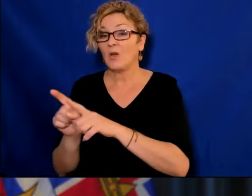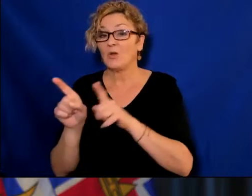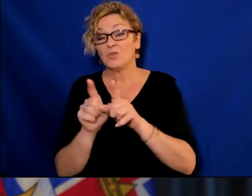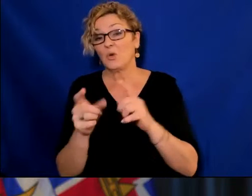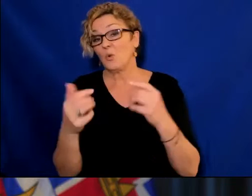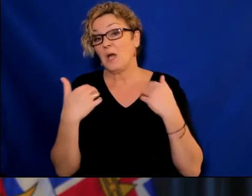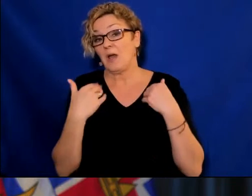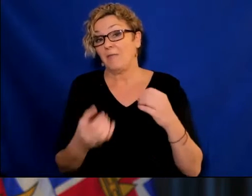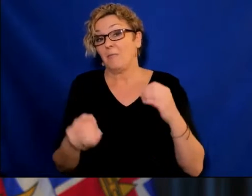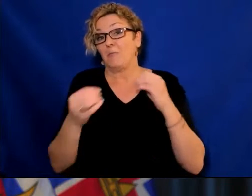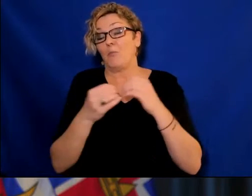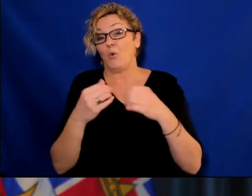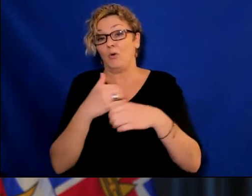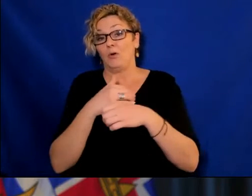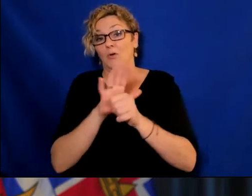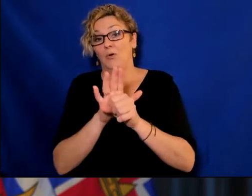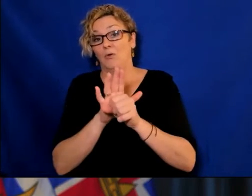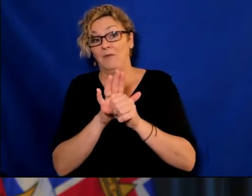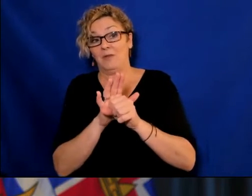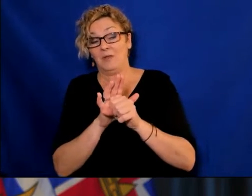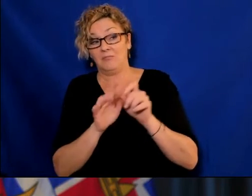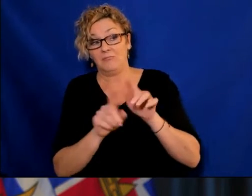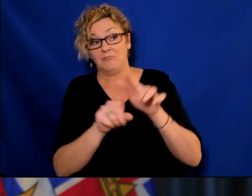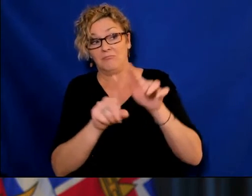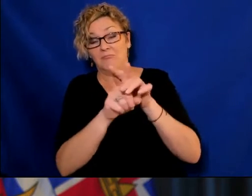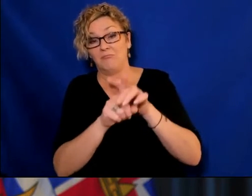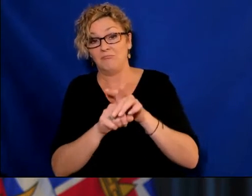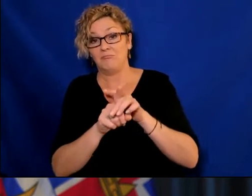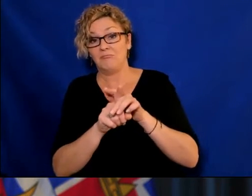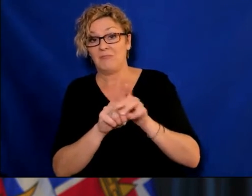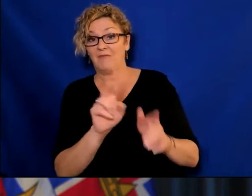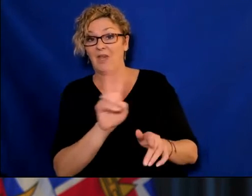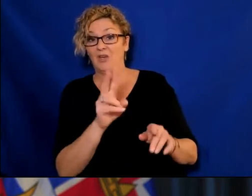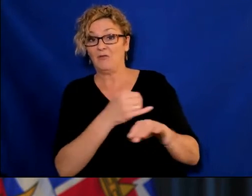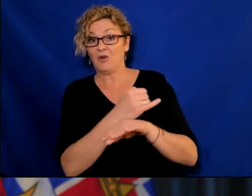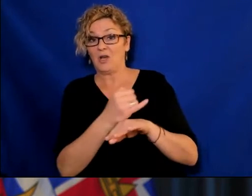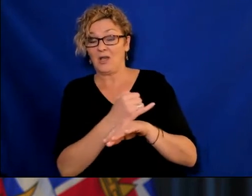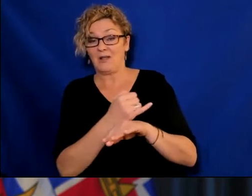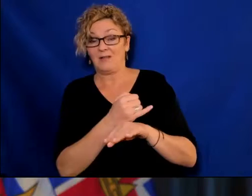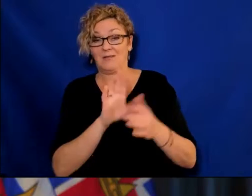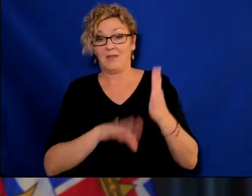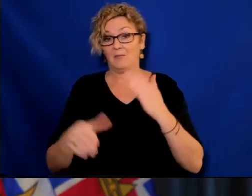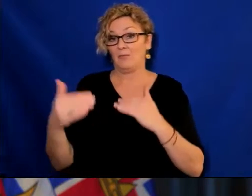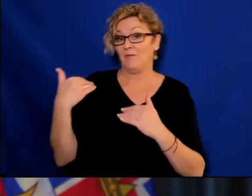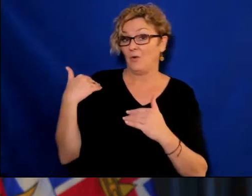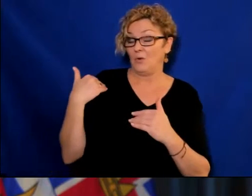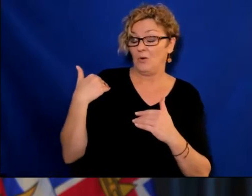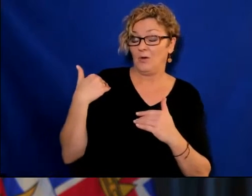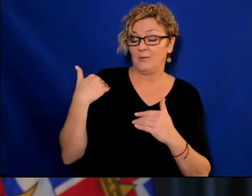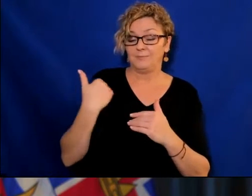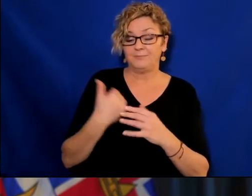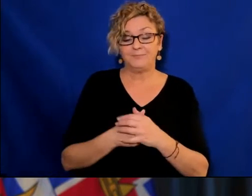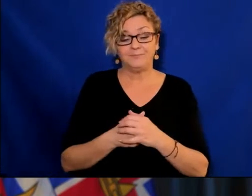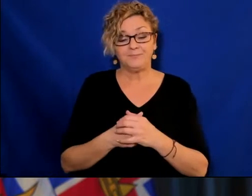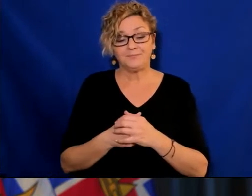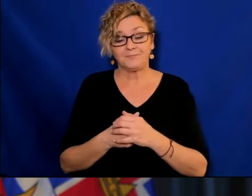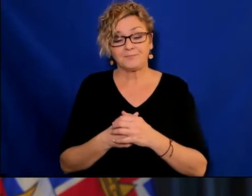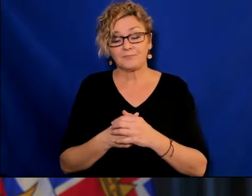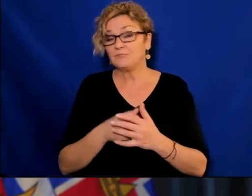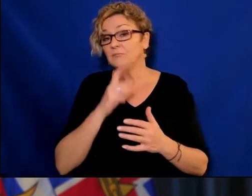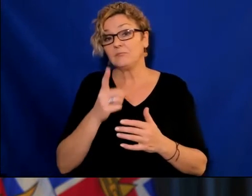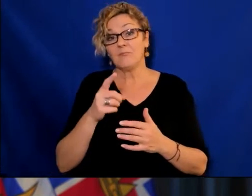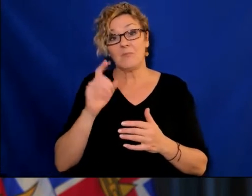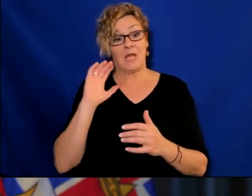had. This is a time when COVID-19 in other jurisdictions in Canada, in the United States, and across the